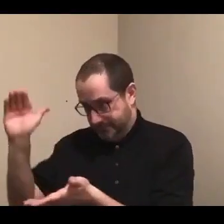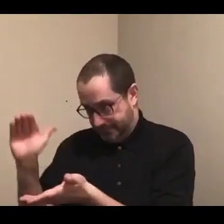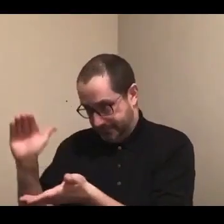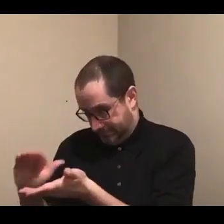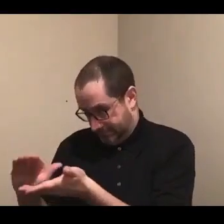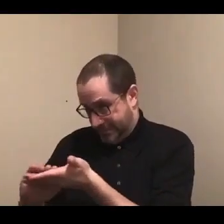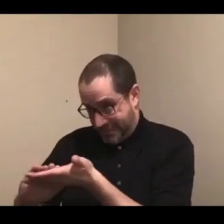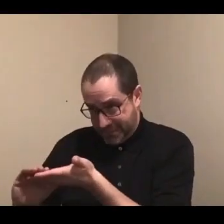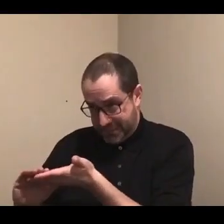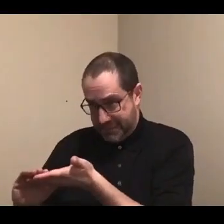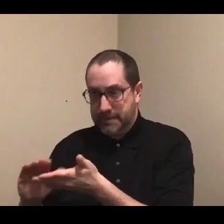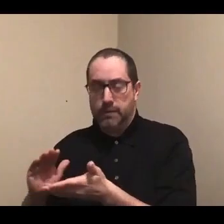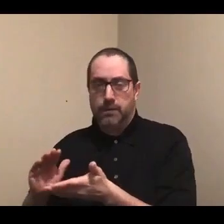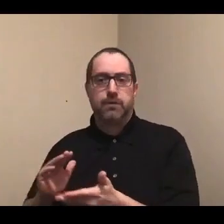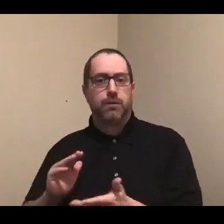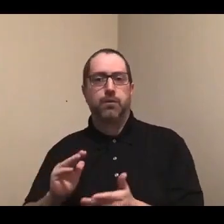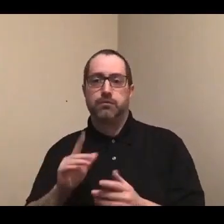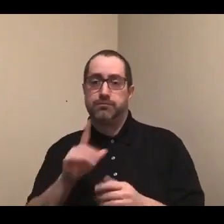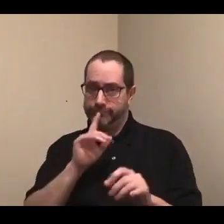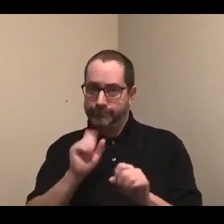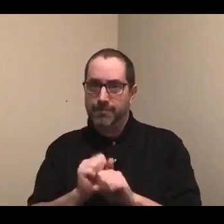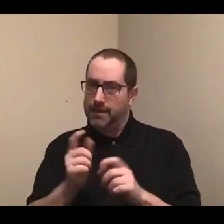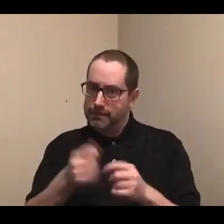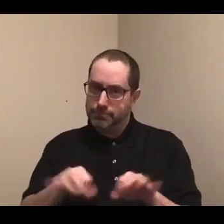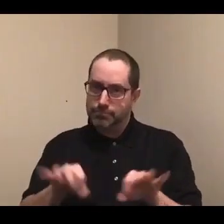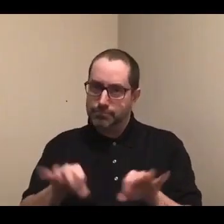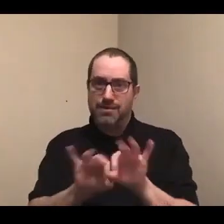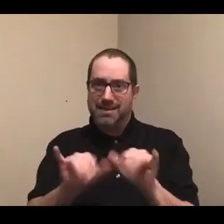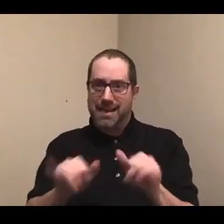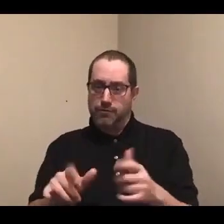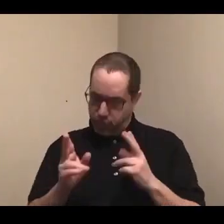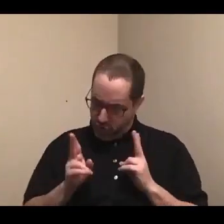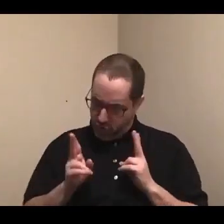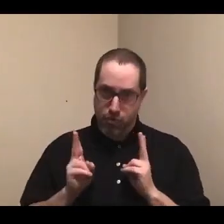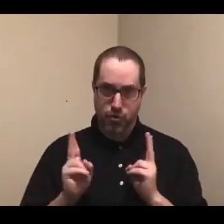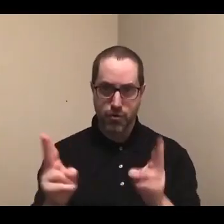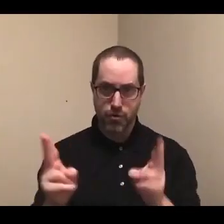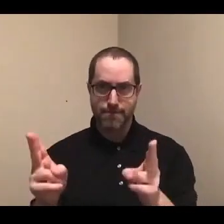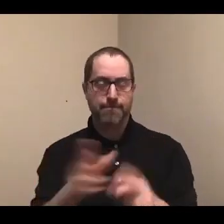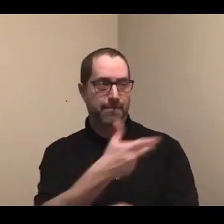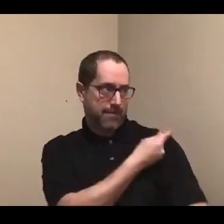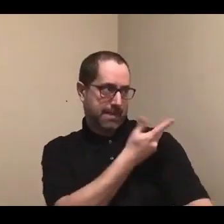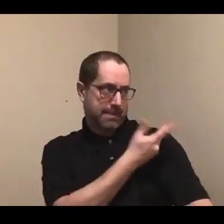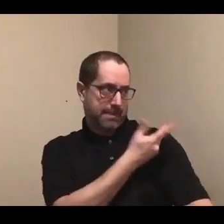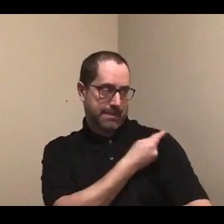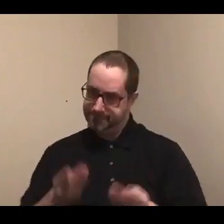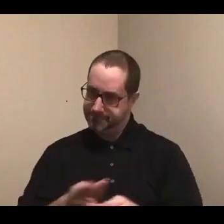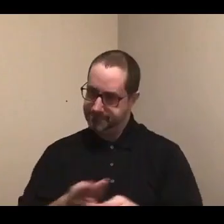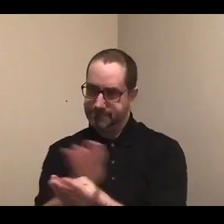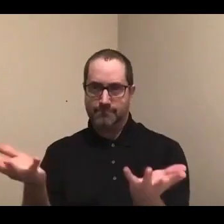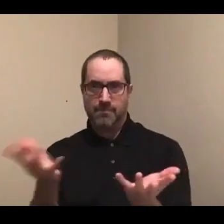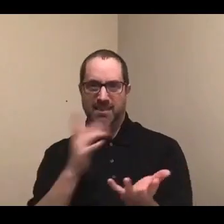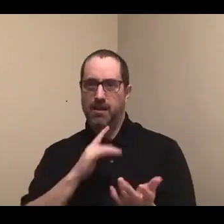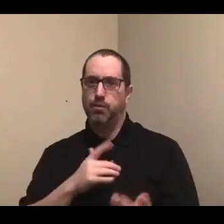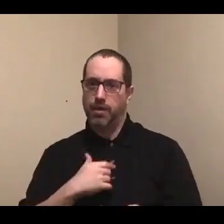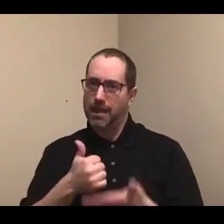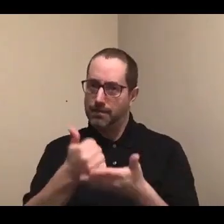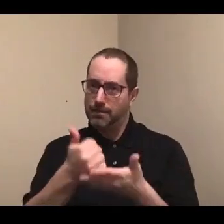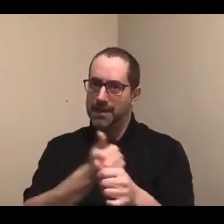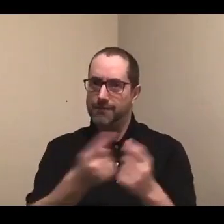it's vaccination and speed matters, and that's why our program is directed at doing just that. We'll take a question on the phone